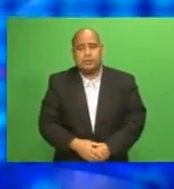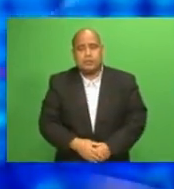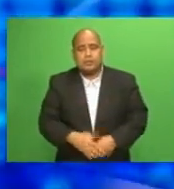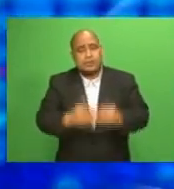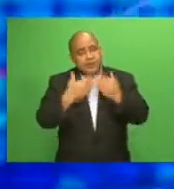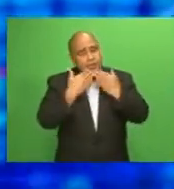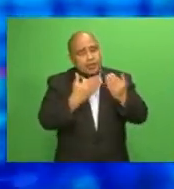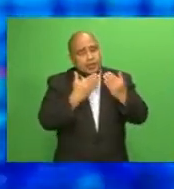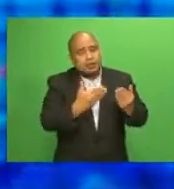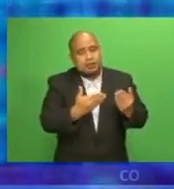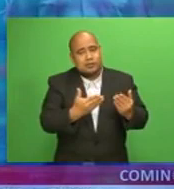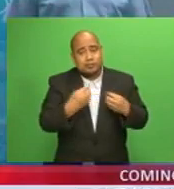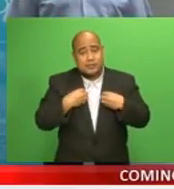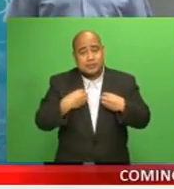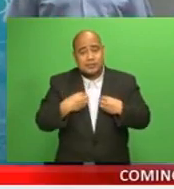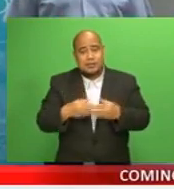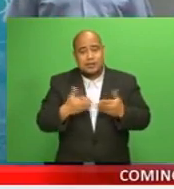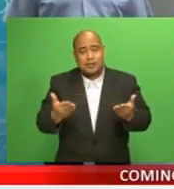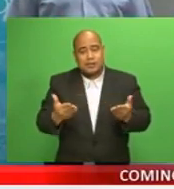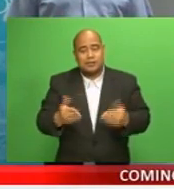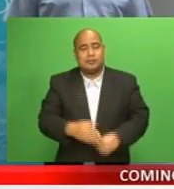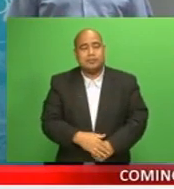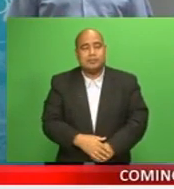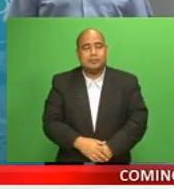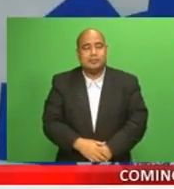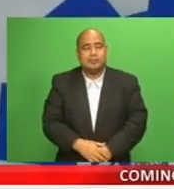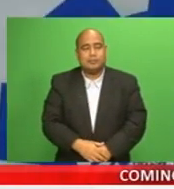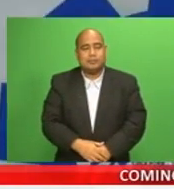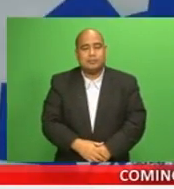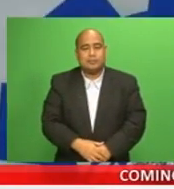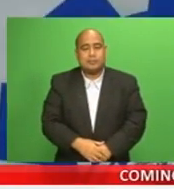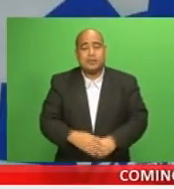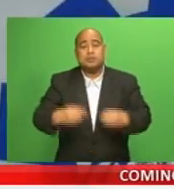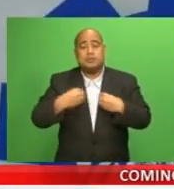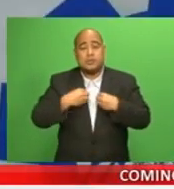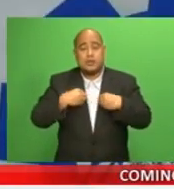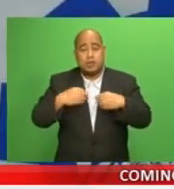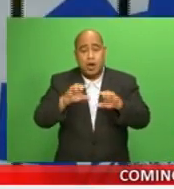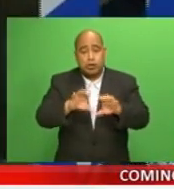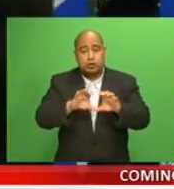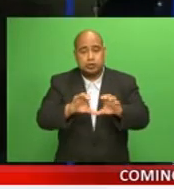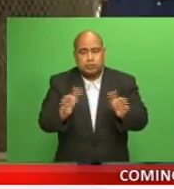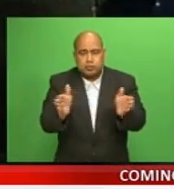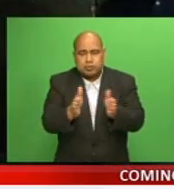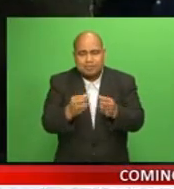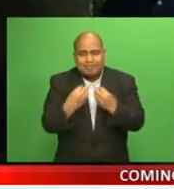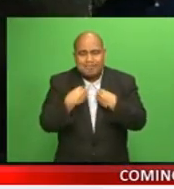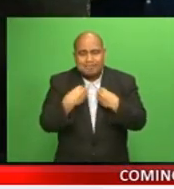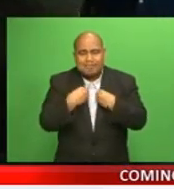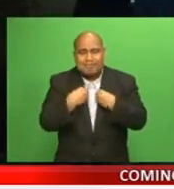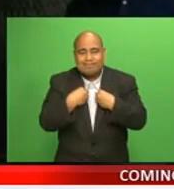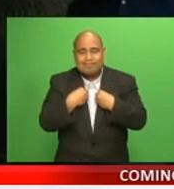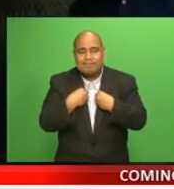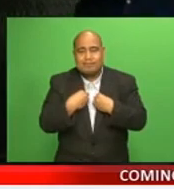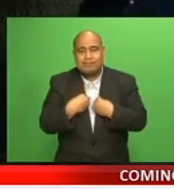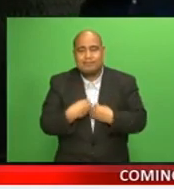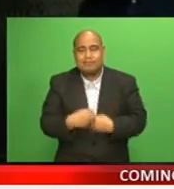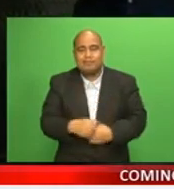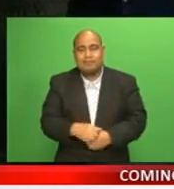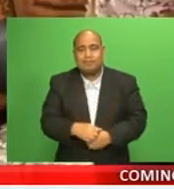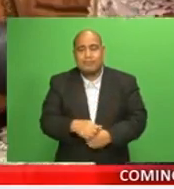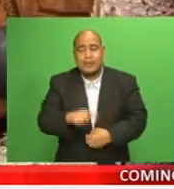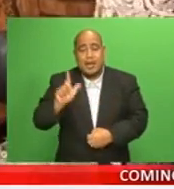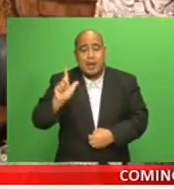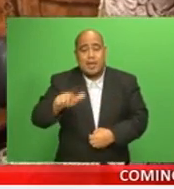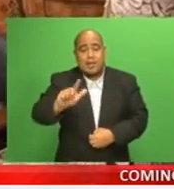up in business tonight, business coaching for SMEs. Young business owners are in need of support. And Mombasa company taps into